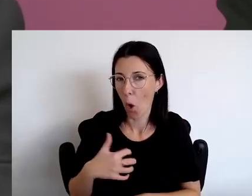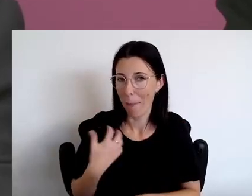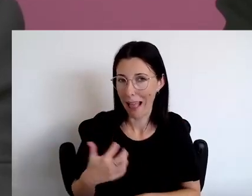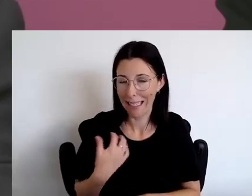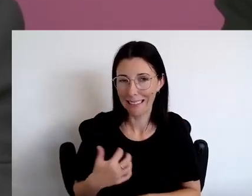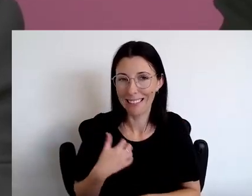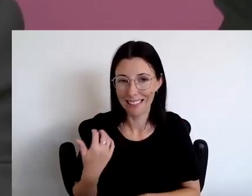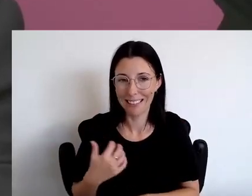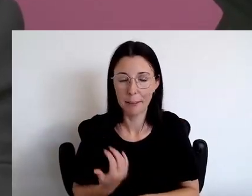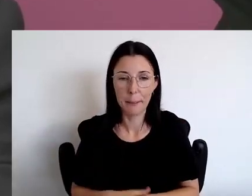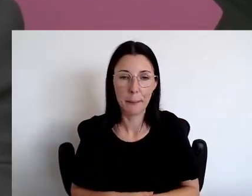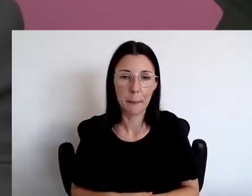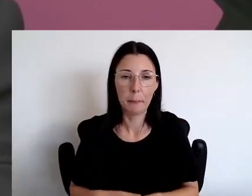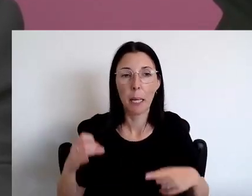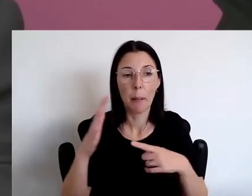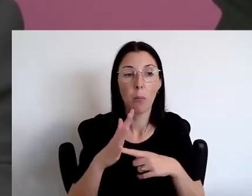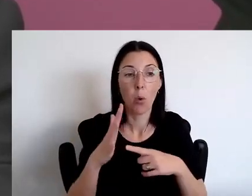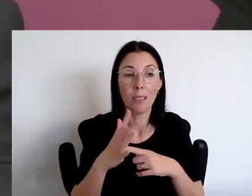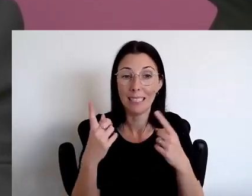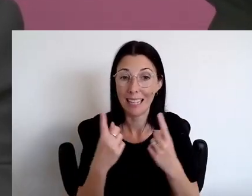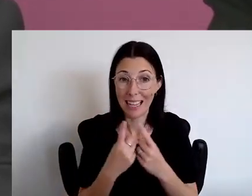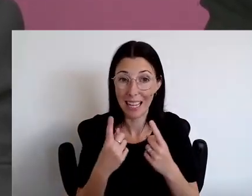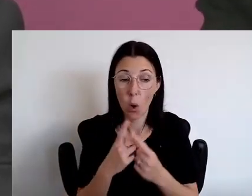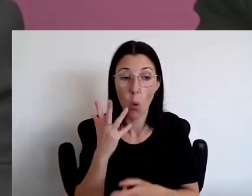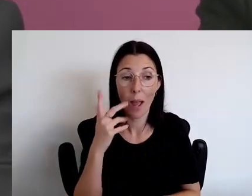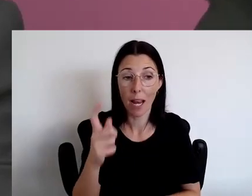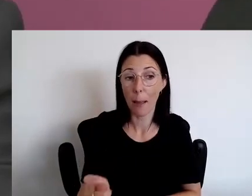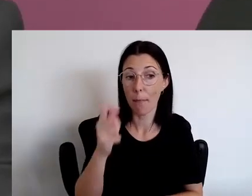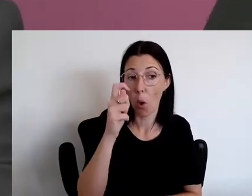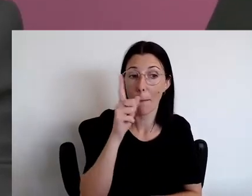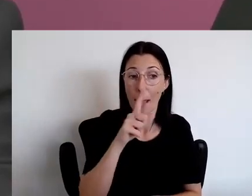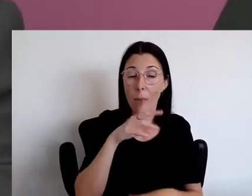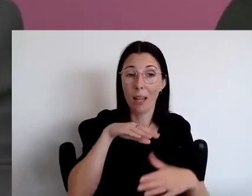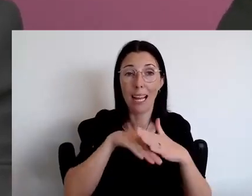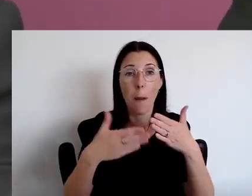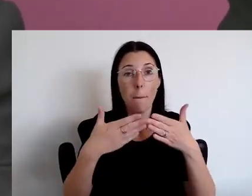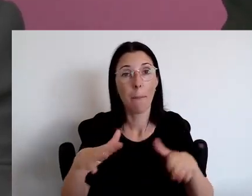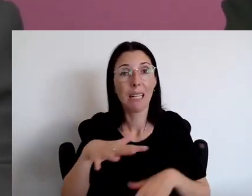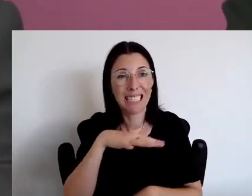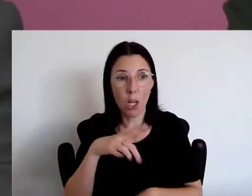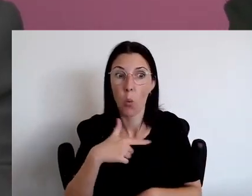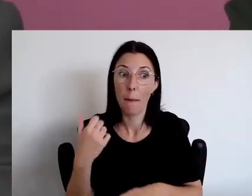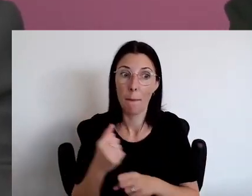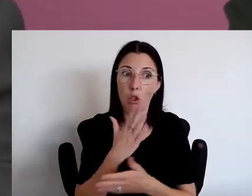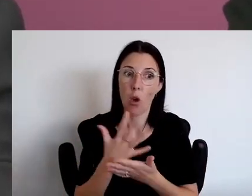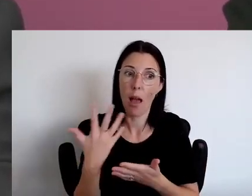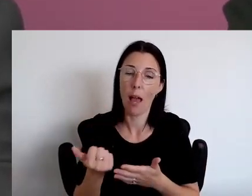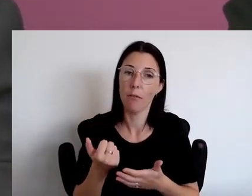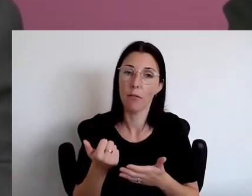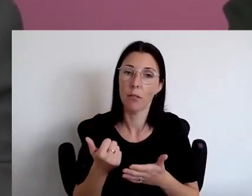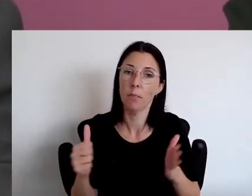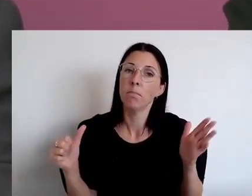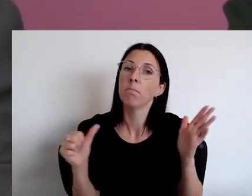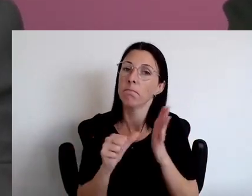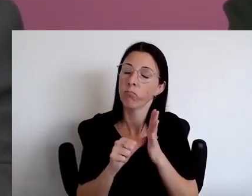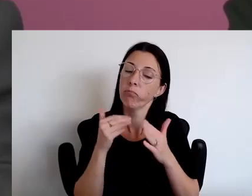that one of the key elements of employing people into the public sector is ensuring there is a very sound induction process, that the